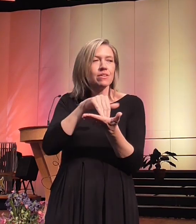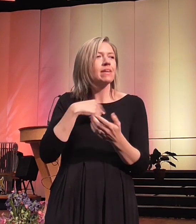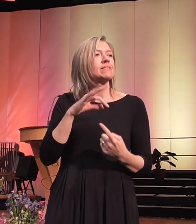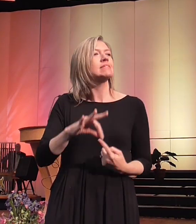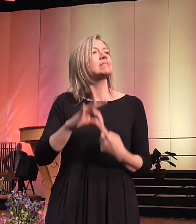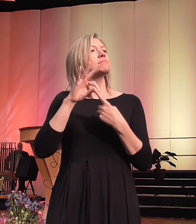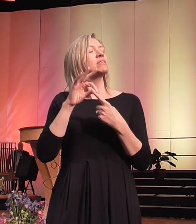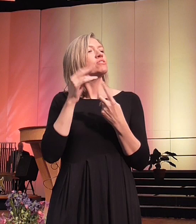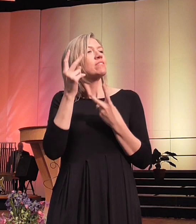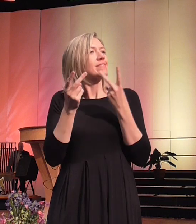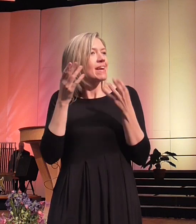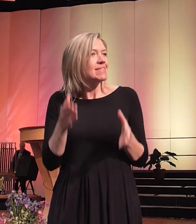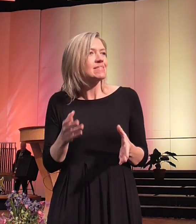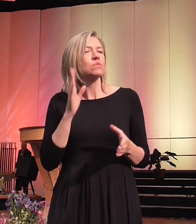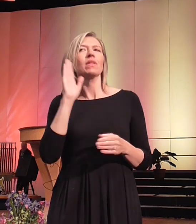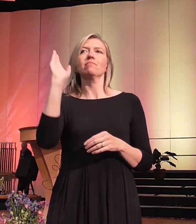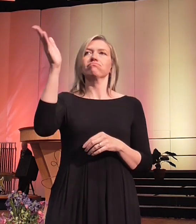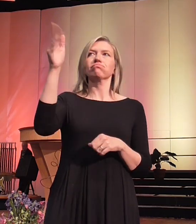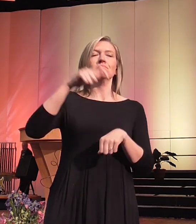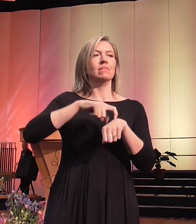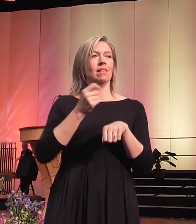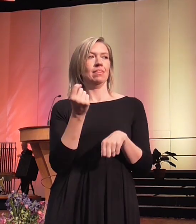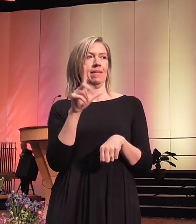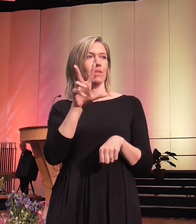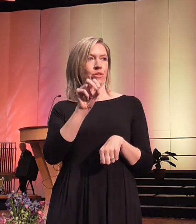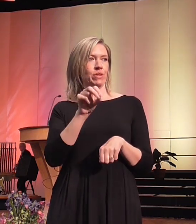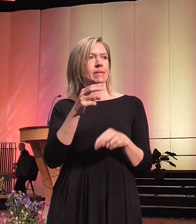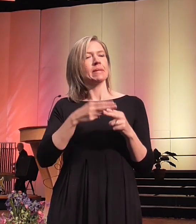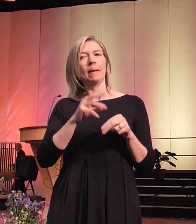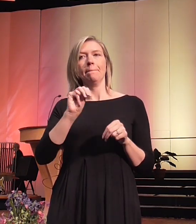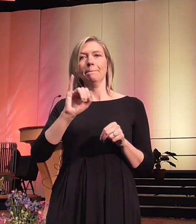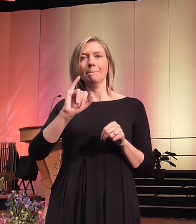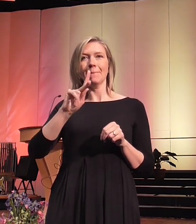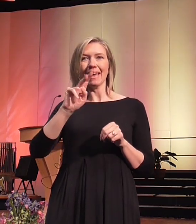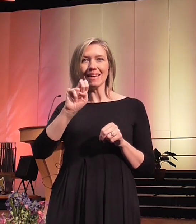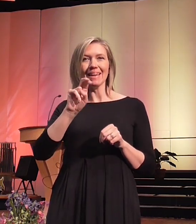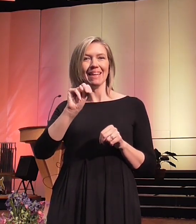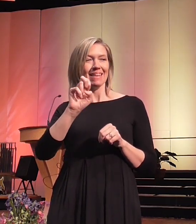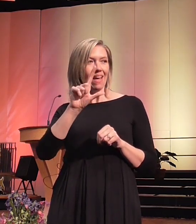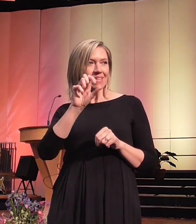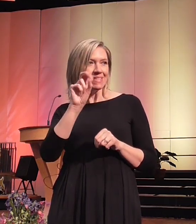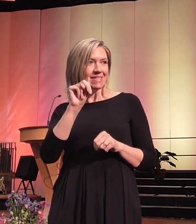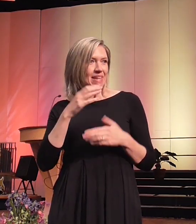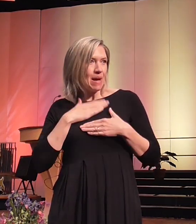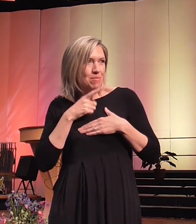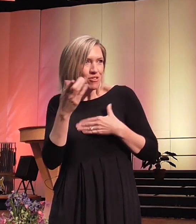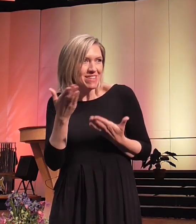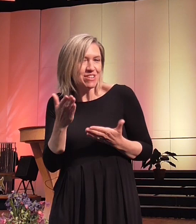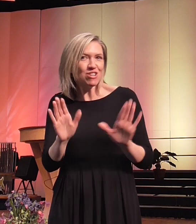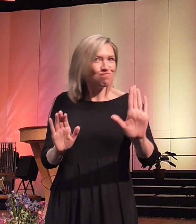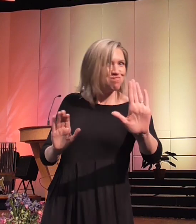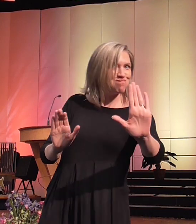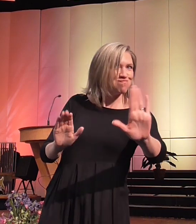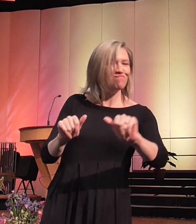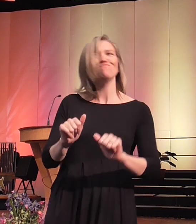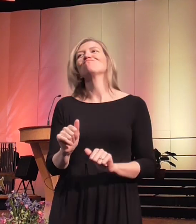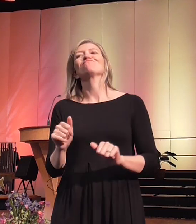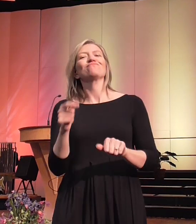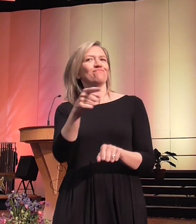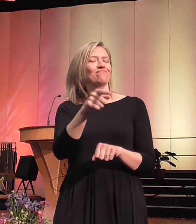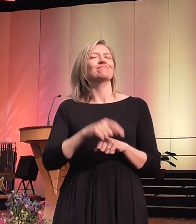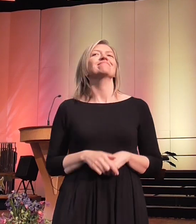guest going to be giving a talk at 11:30. Mike Nelson, glad you're here, buddy. Right there. Yeah,